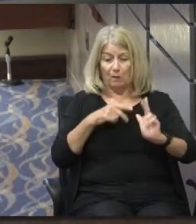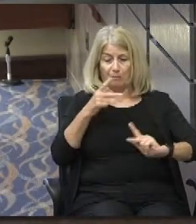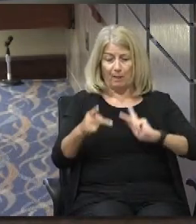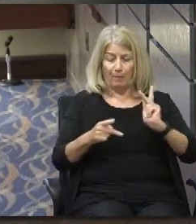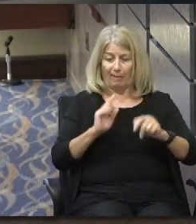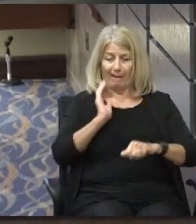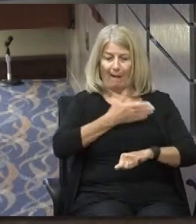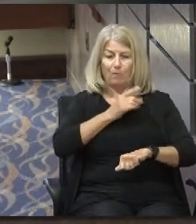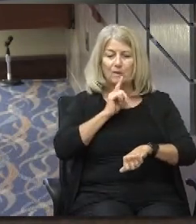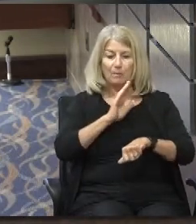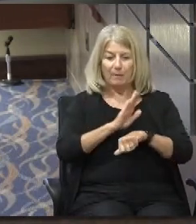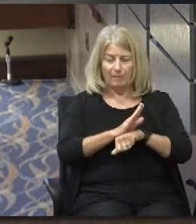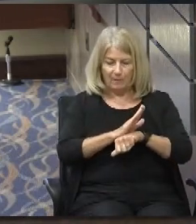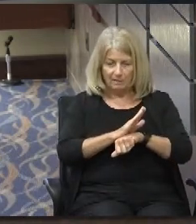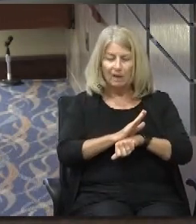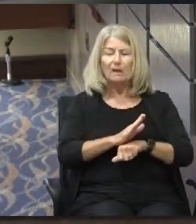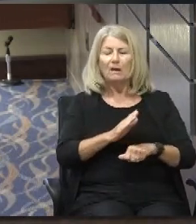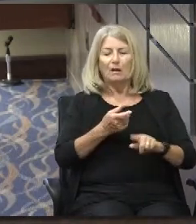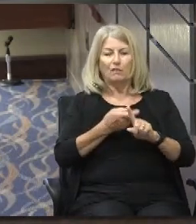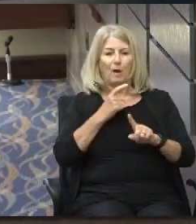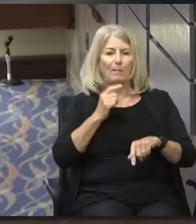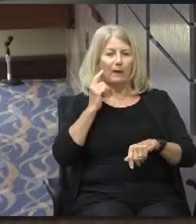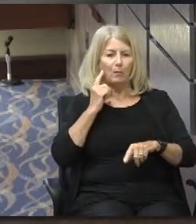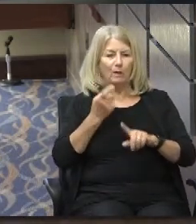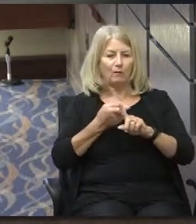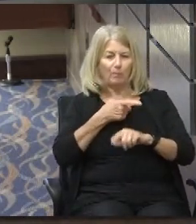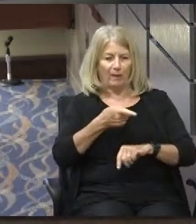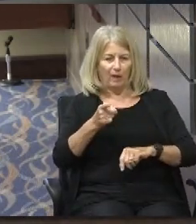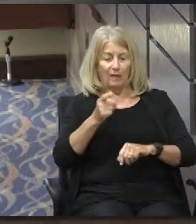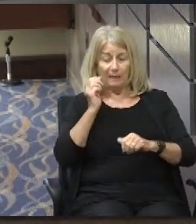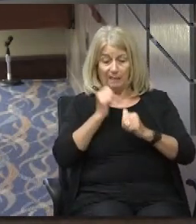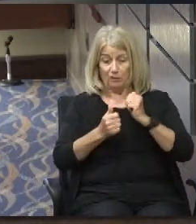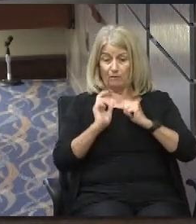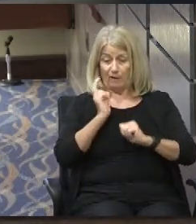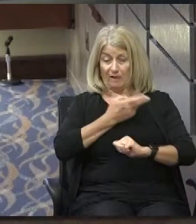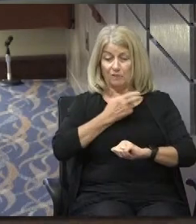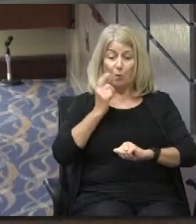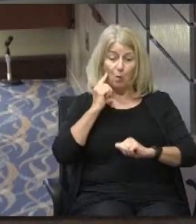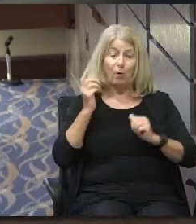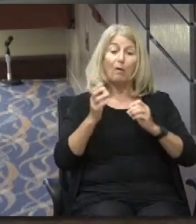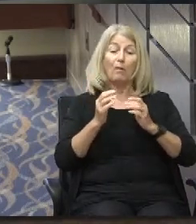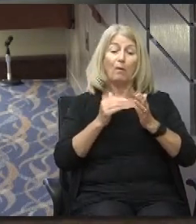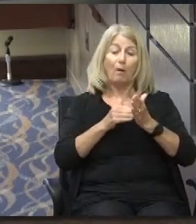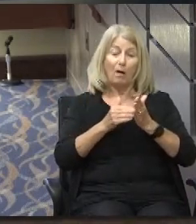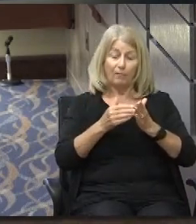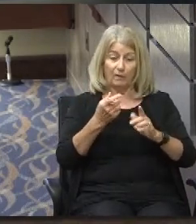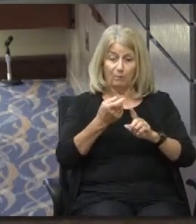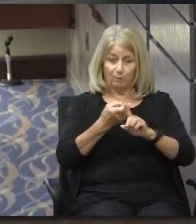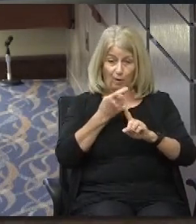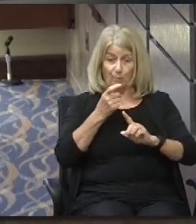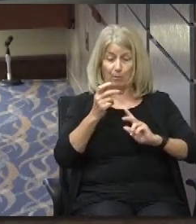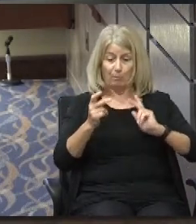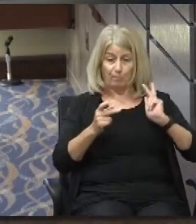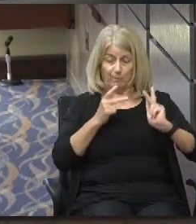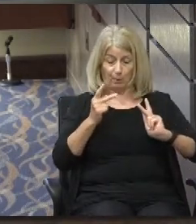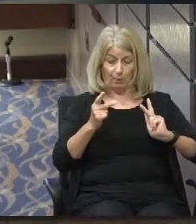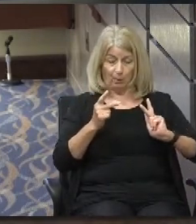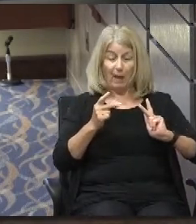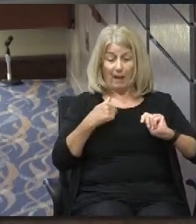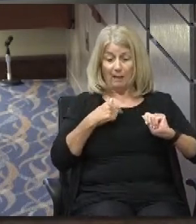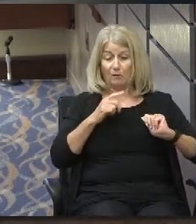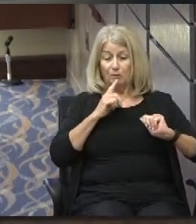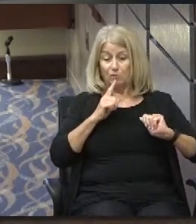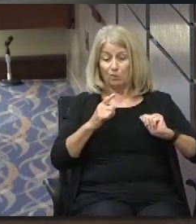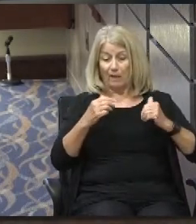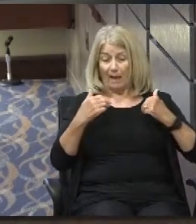to hearing from them. This is something that I think each of us have heard a lot from our constituents on. I certainly have, even